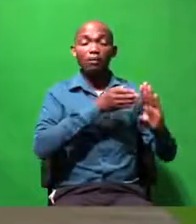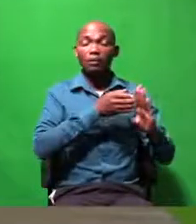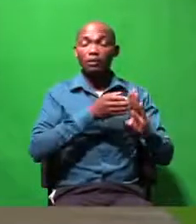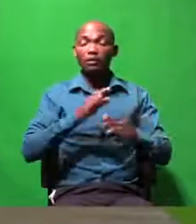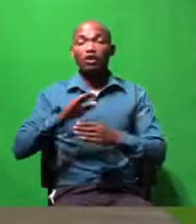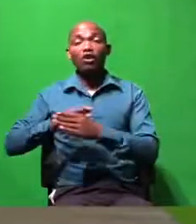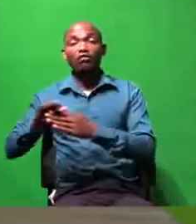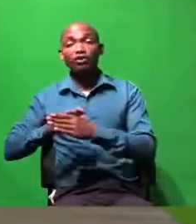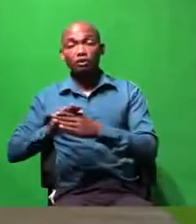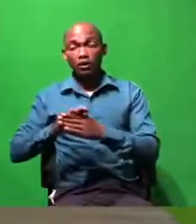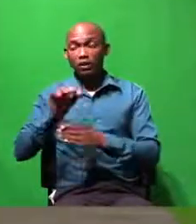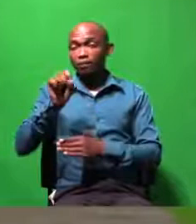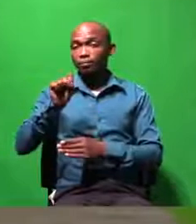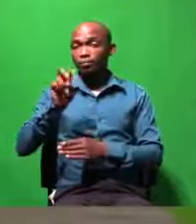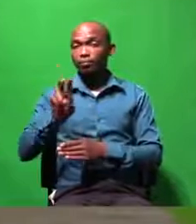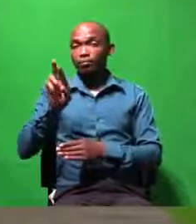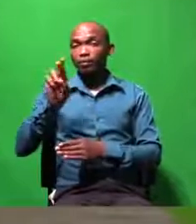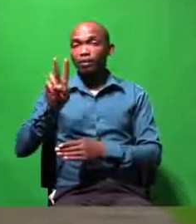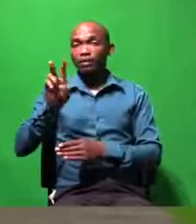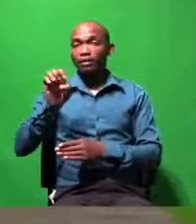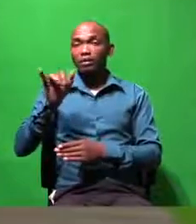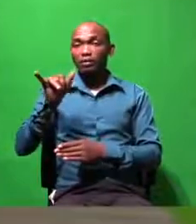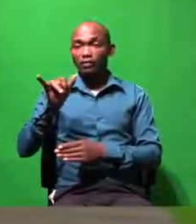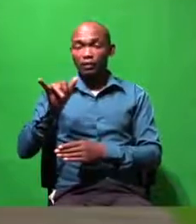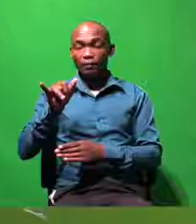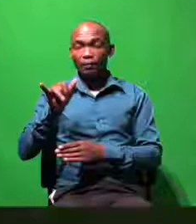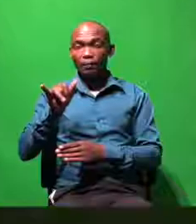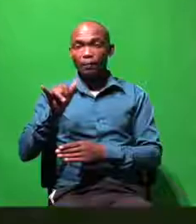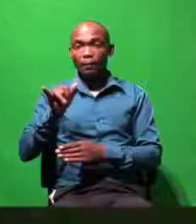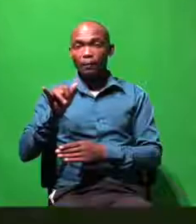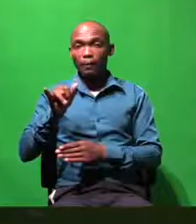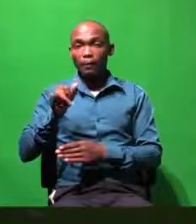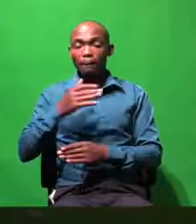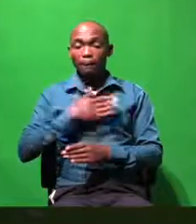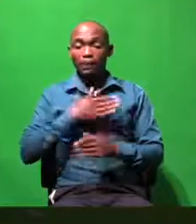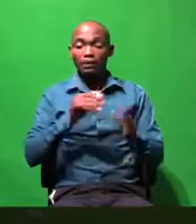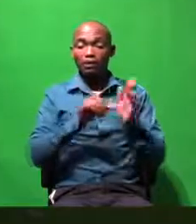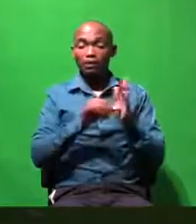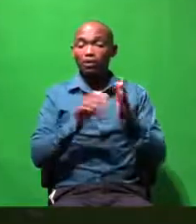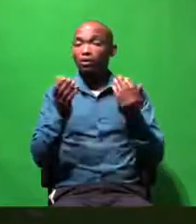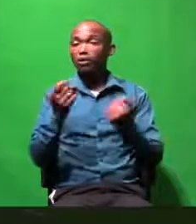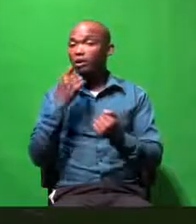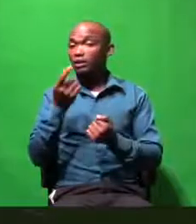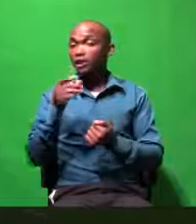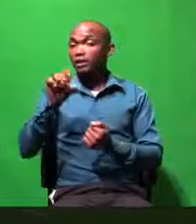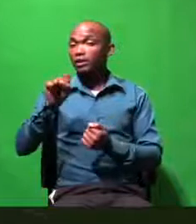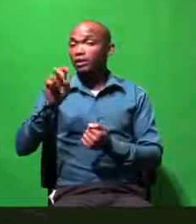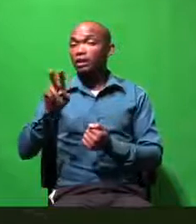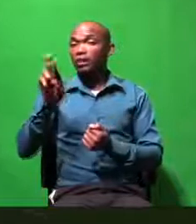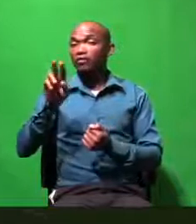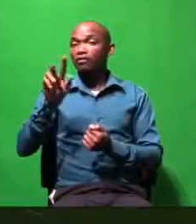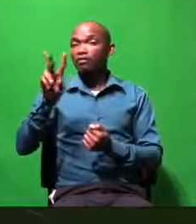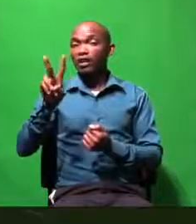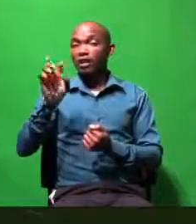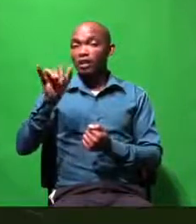a survey. So my student, as you say, survey is a field work. So this is a